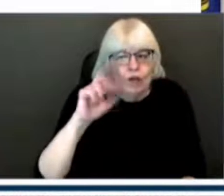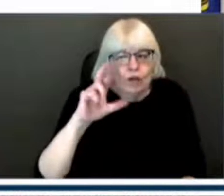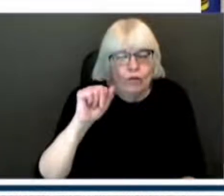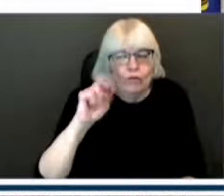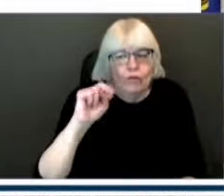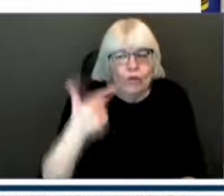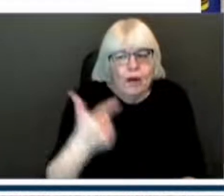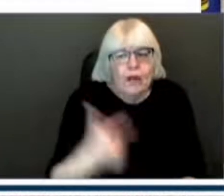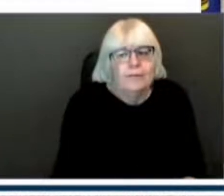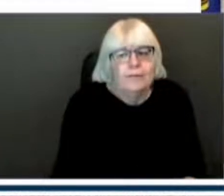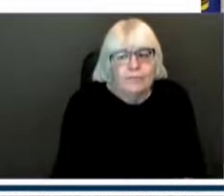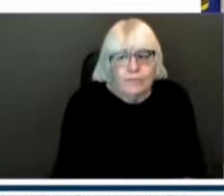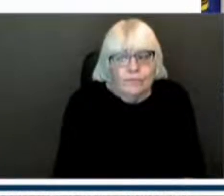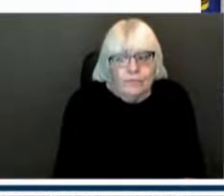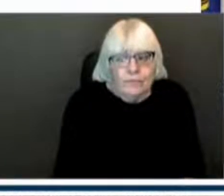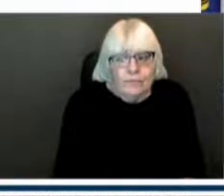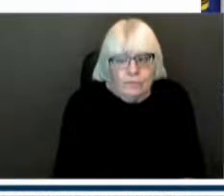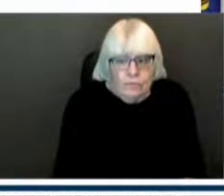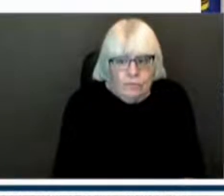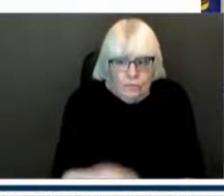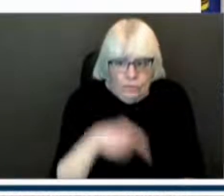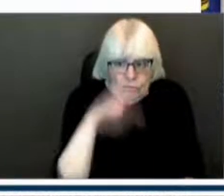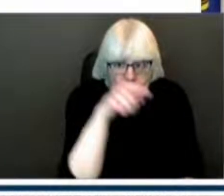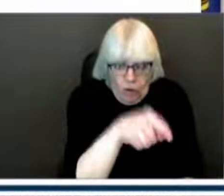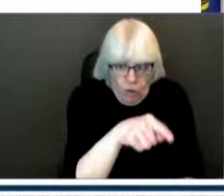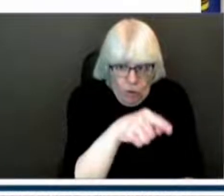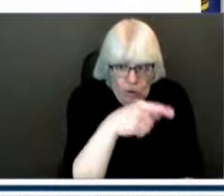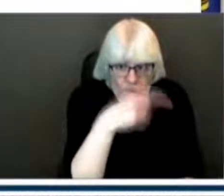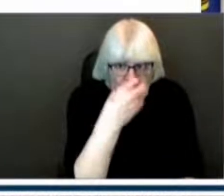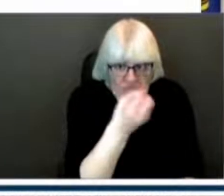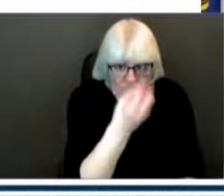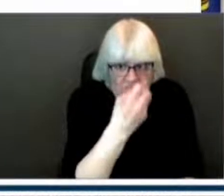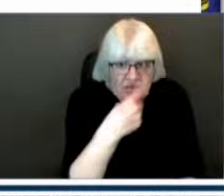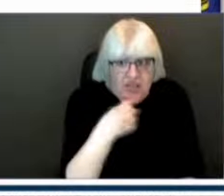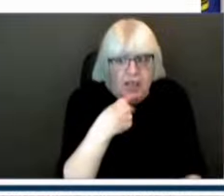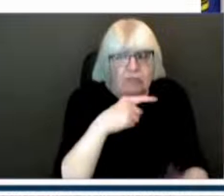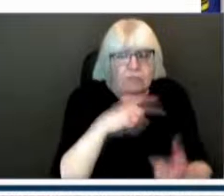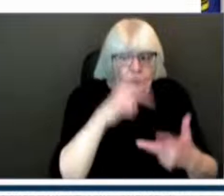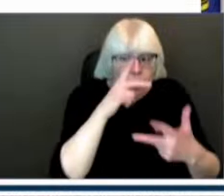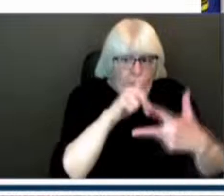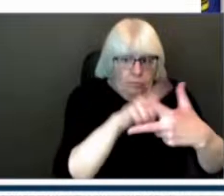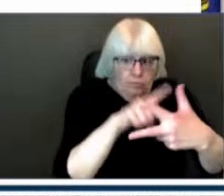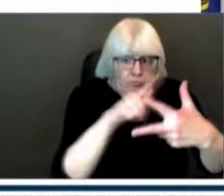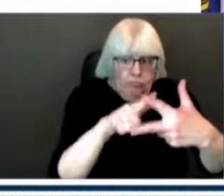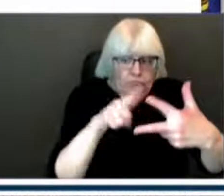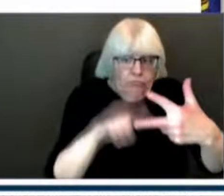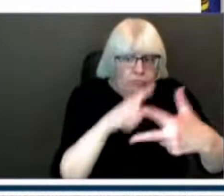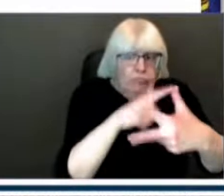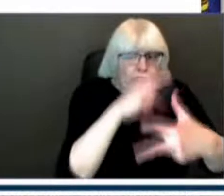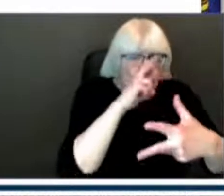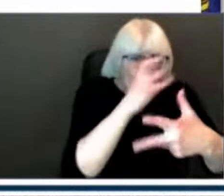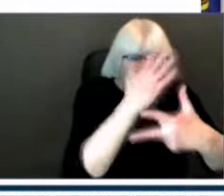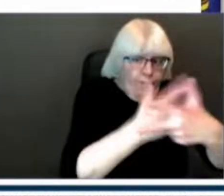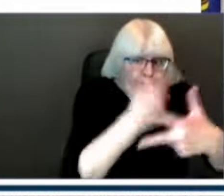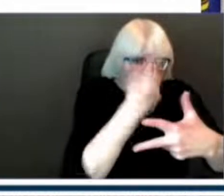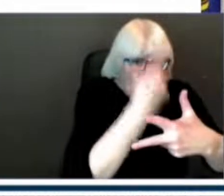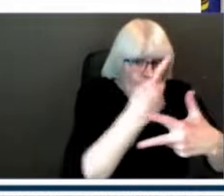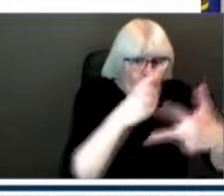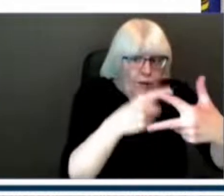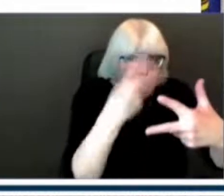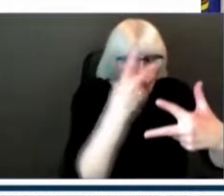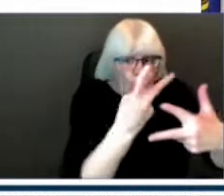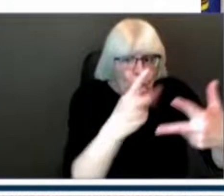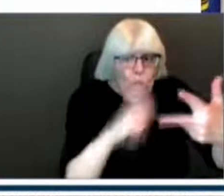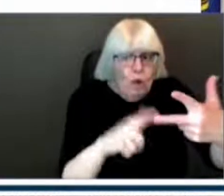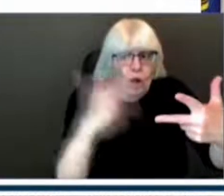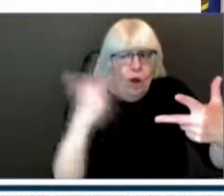plan, going at 1 month at a time for each phase. How did you arrive at the decision to go 1 month? And could it